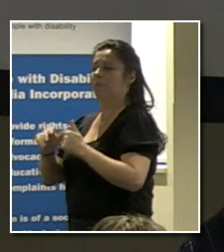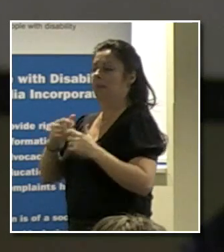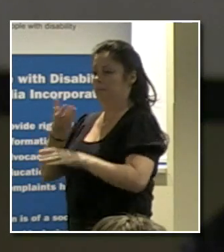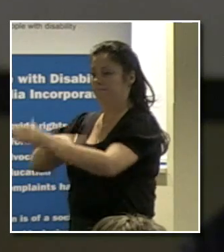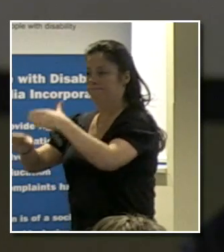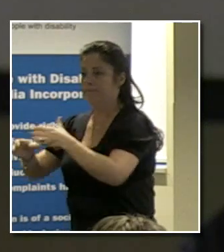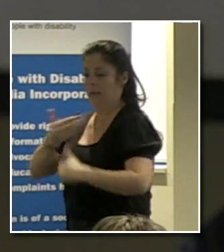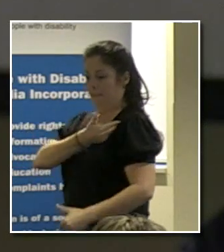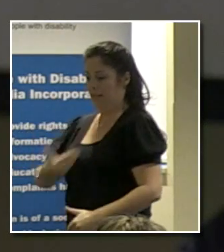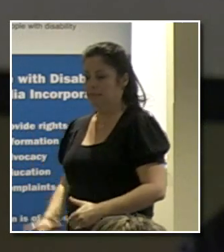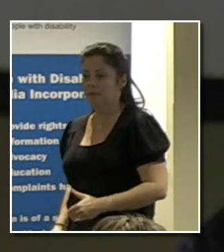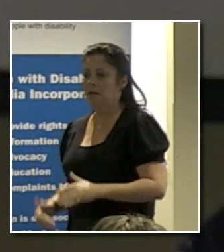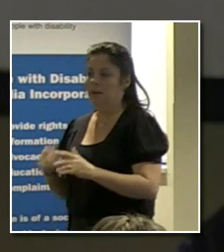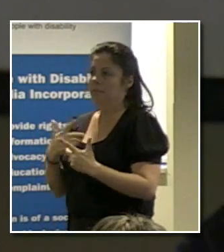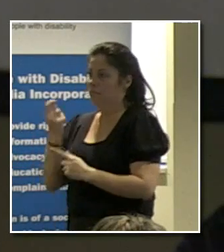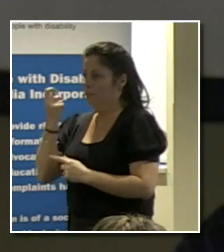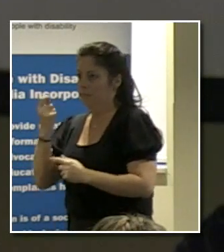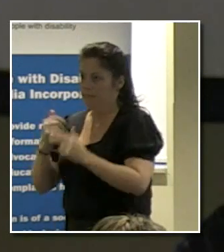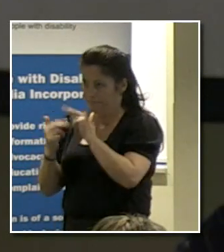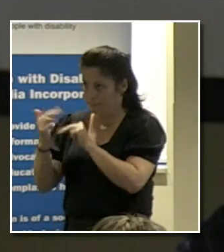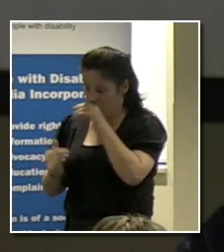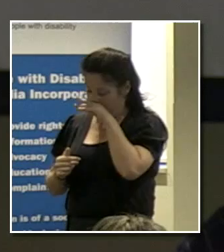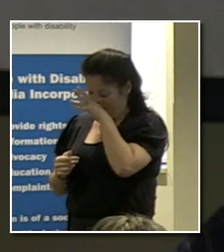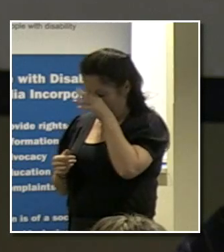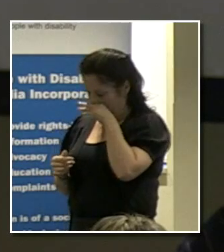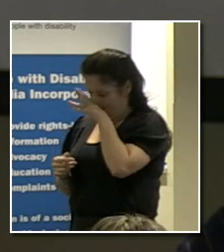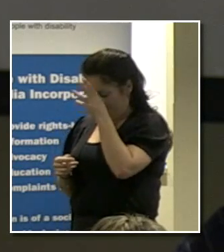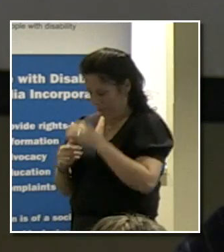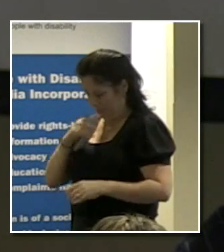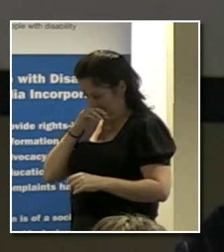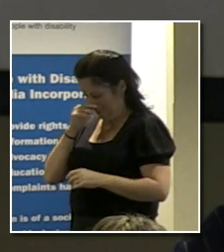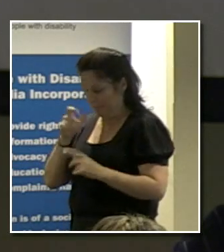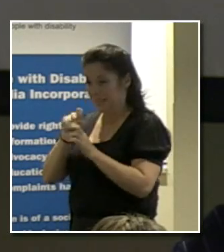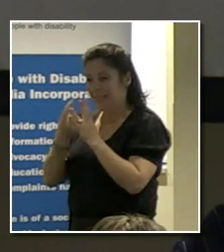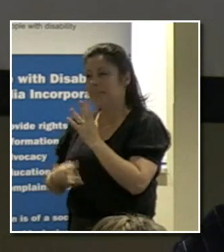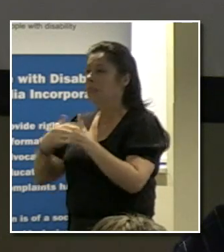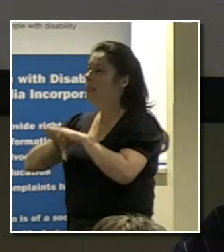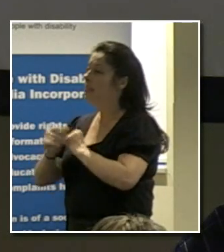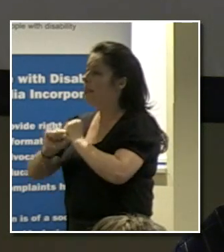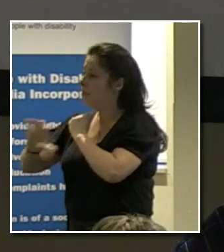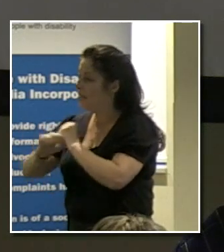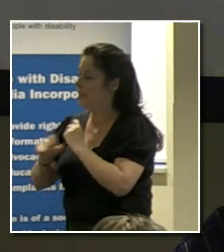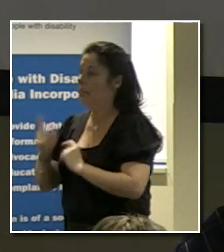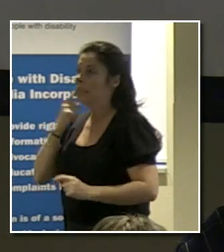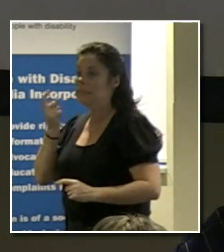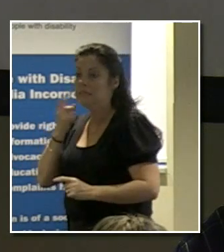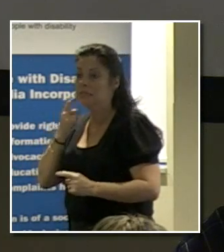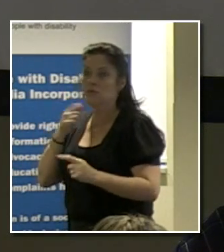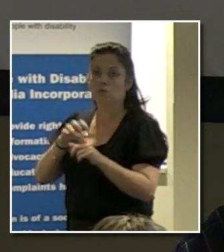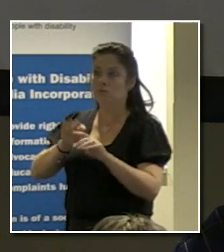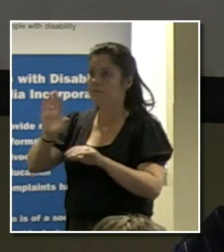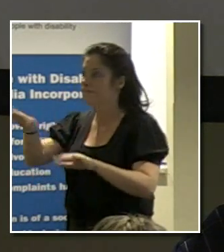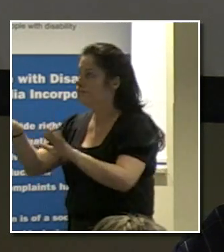to get traction in the media, and I've been active along with other members of the board and staff in commentary on many